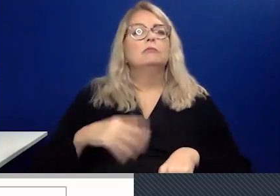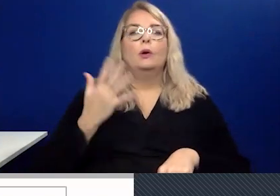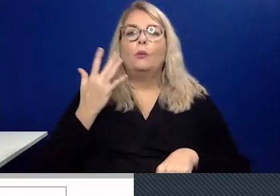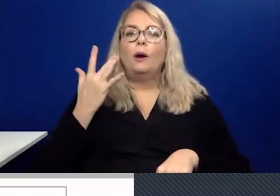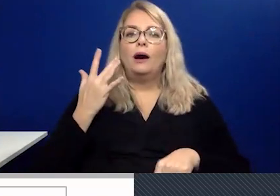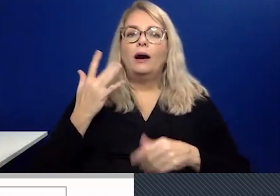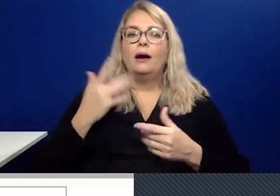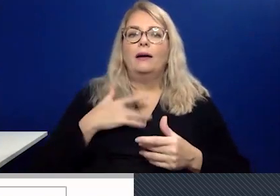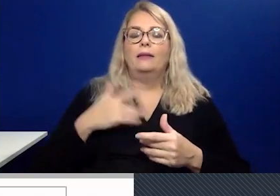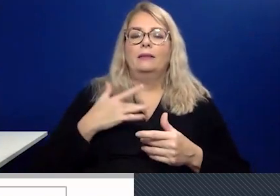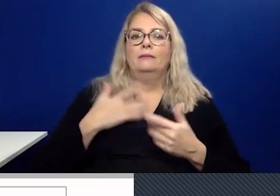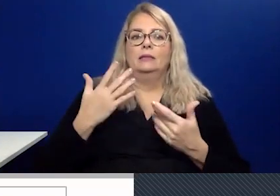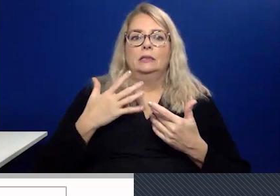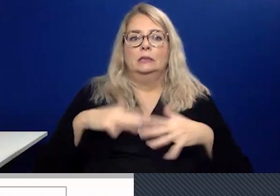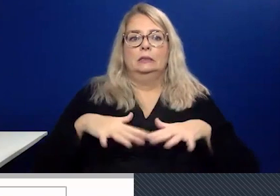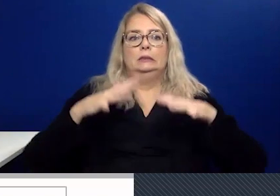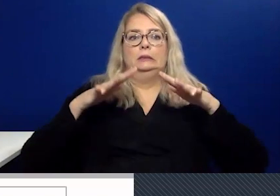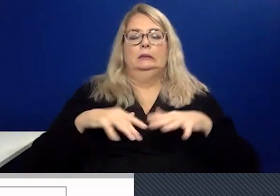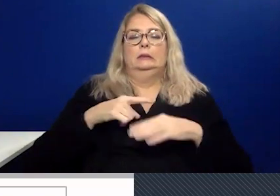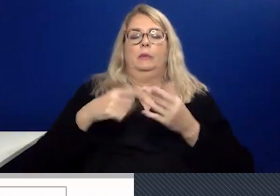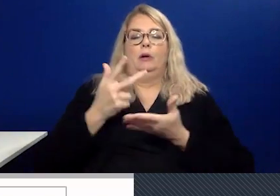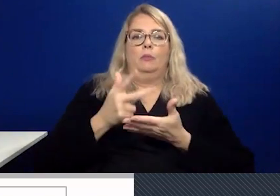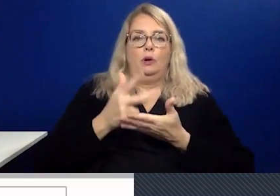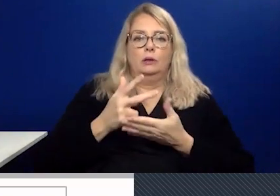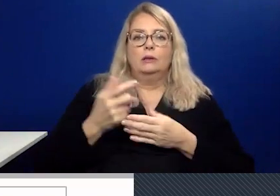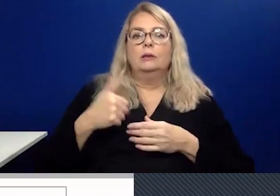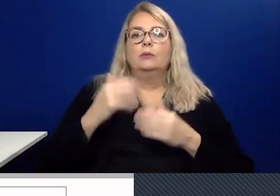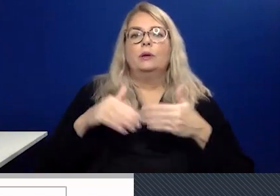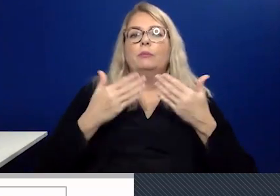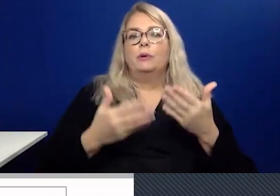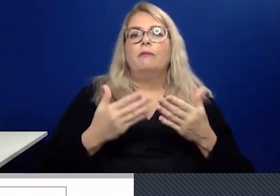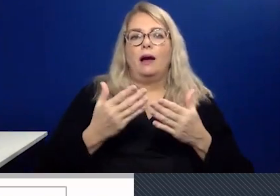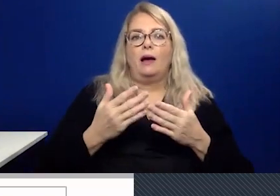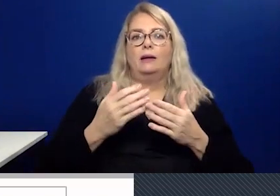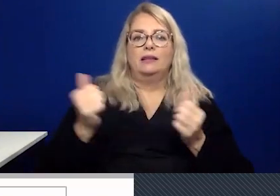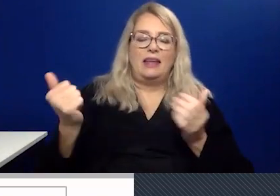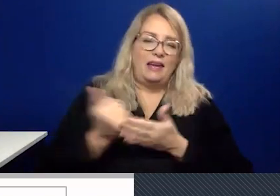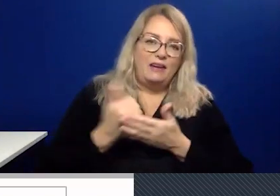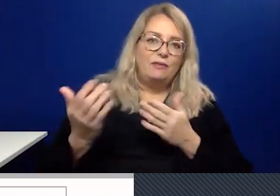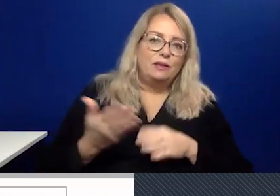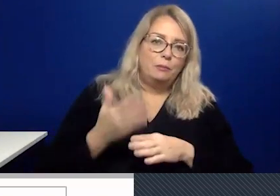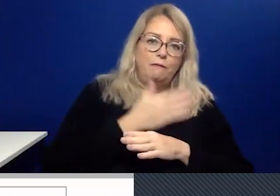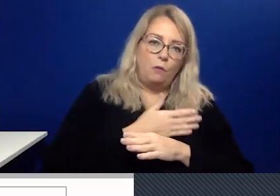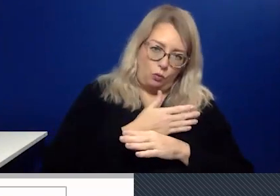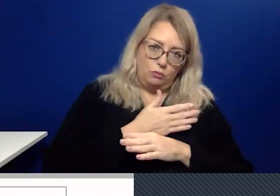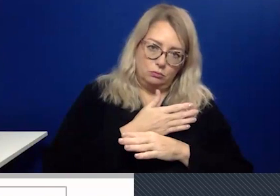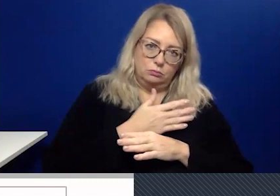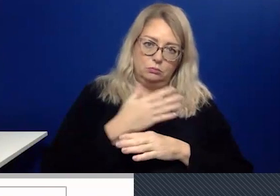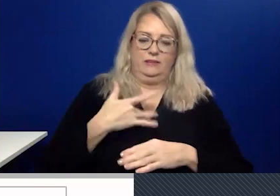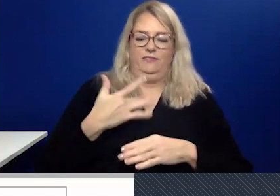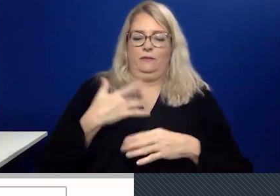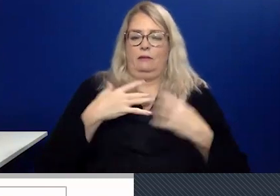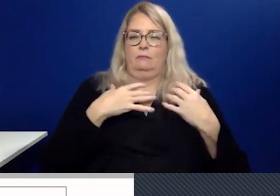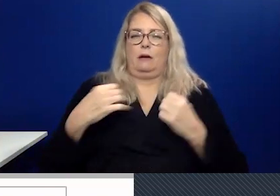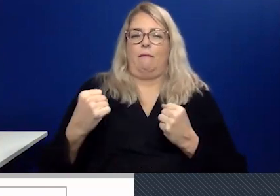park and where to find their classroom. So we try to provide all of that ahead of time so that they can feel that much more confident when they show up on the